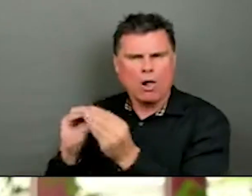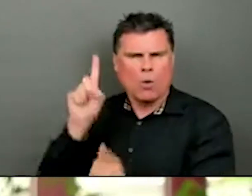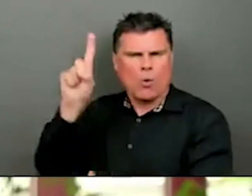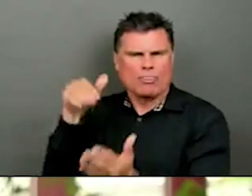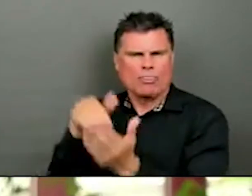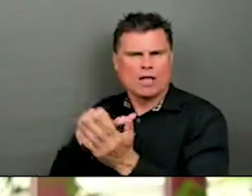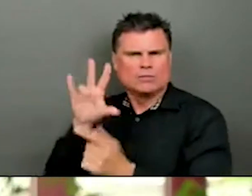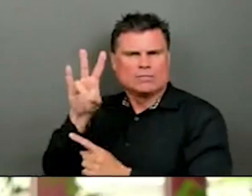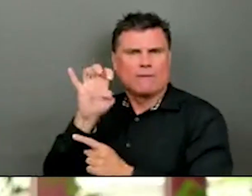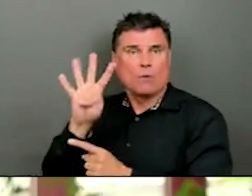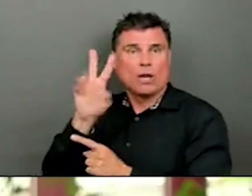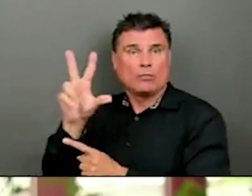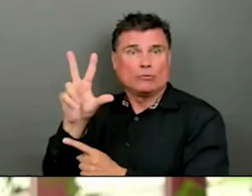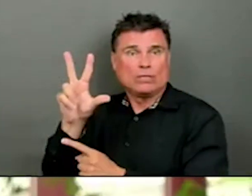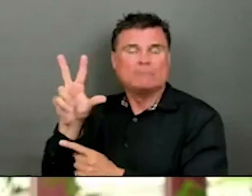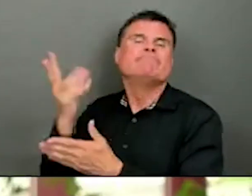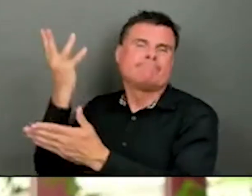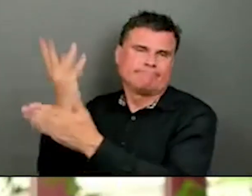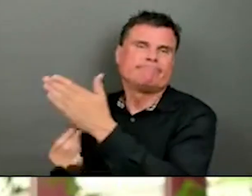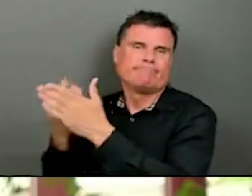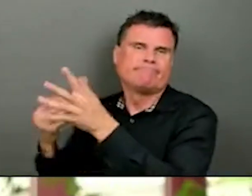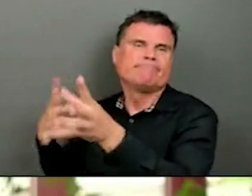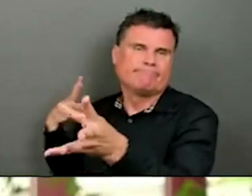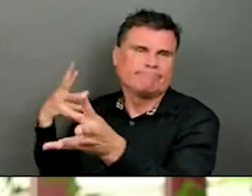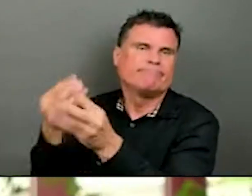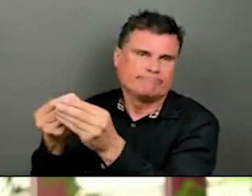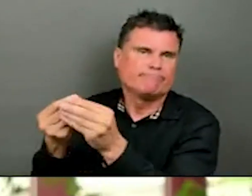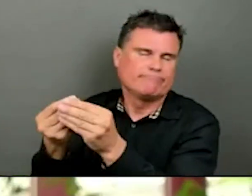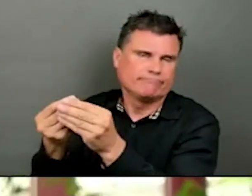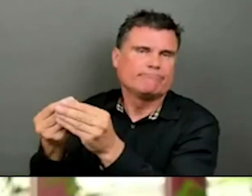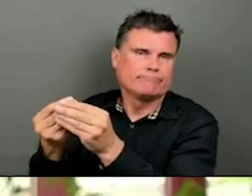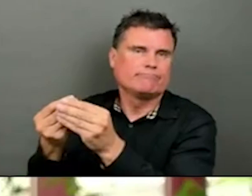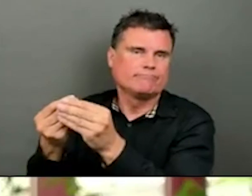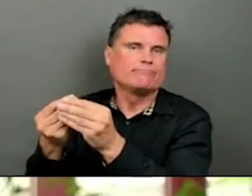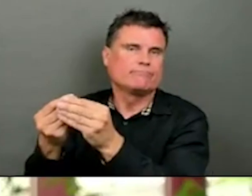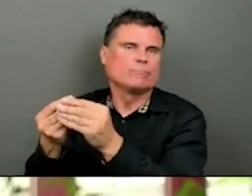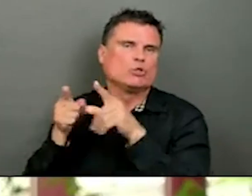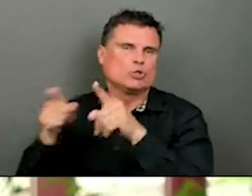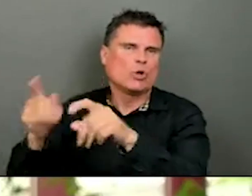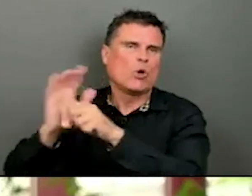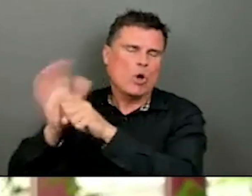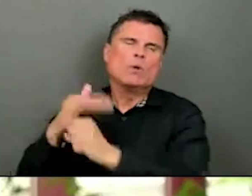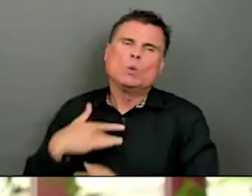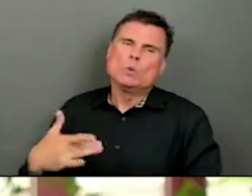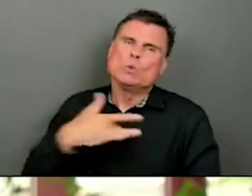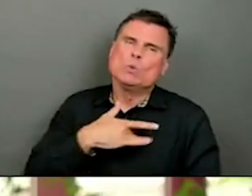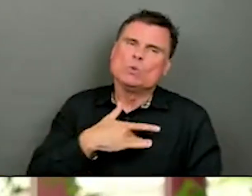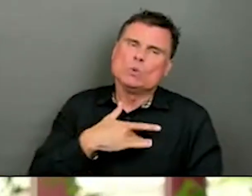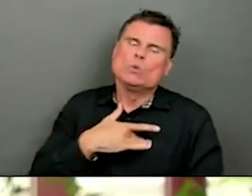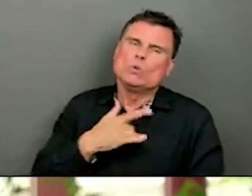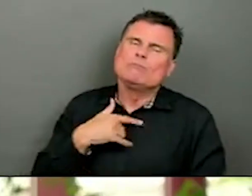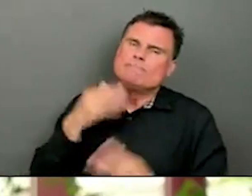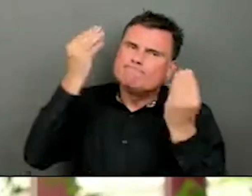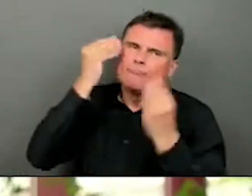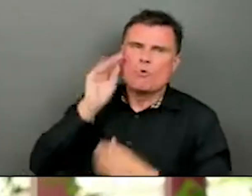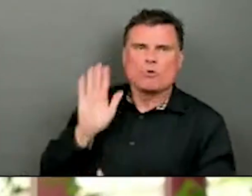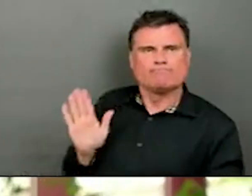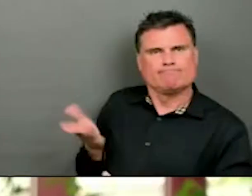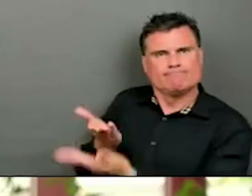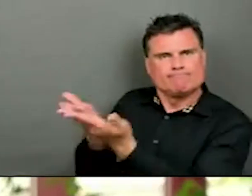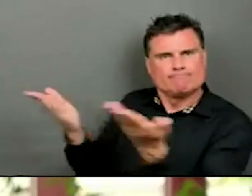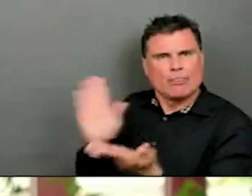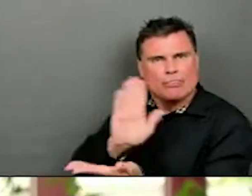1,743 people we've lost to COVID-19, and our condolences and thoughts are with the families and the communities who have lost their loved